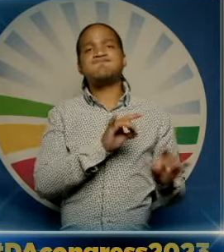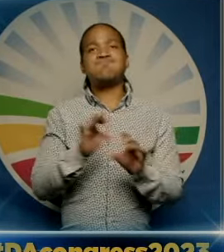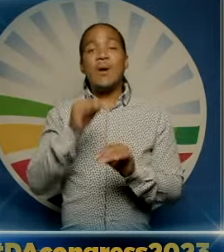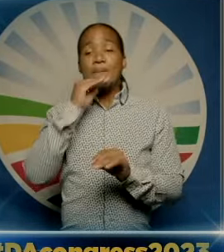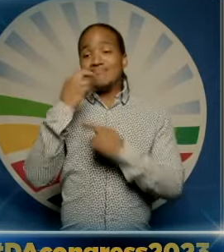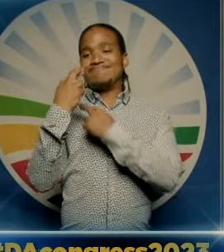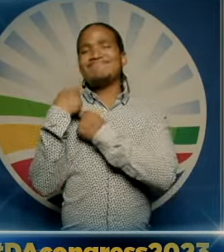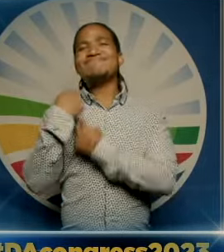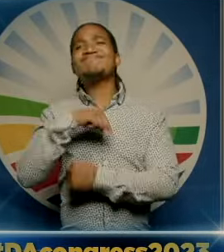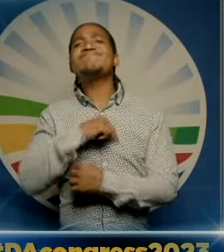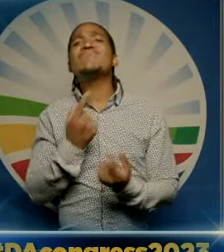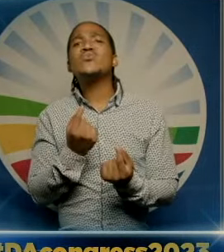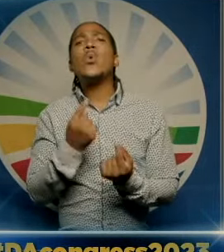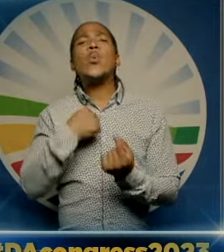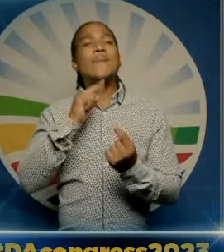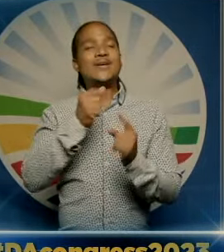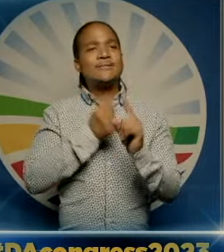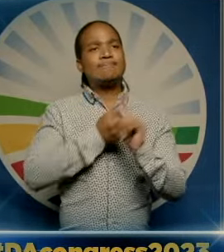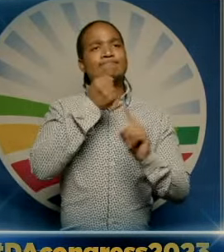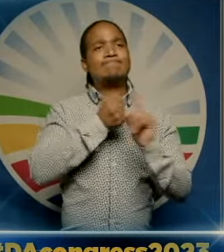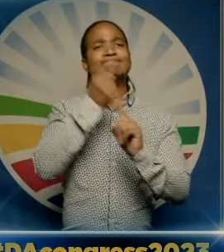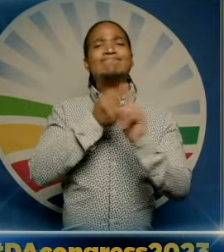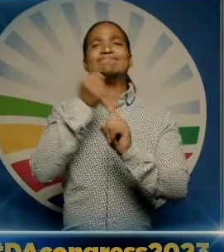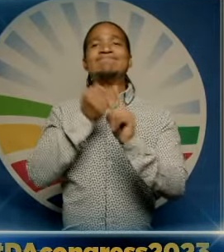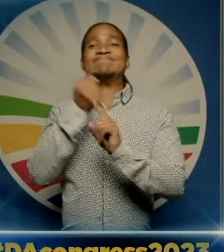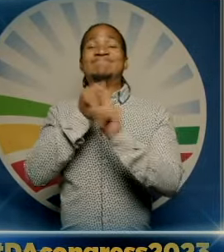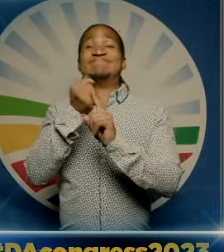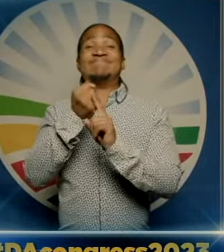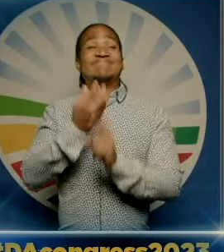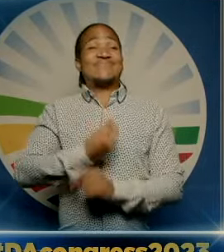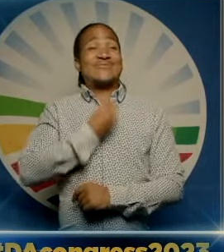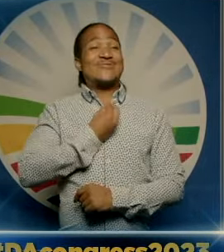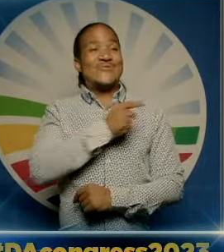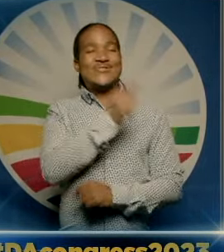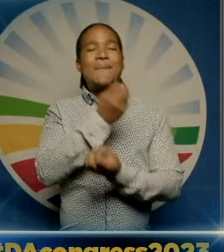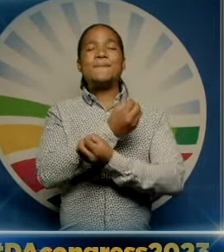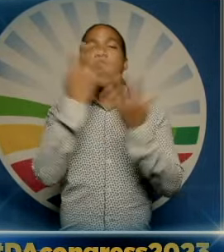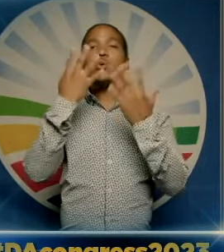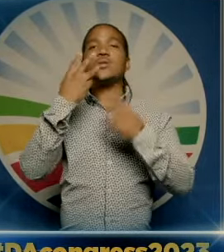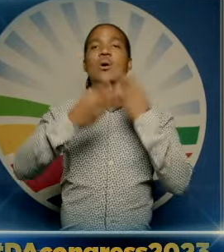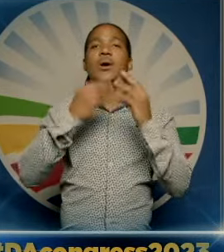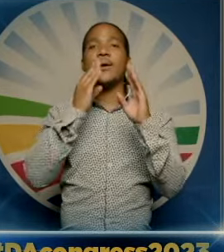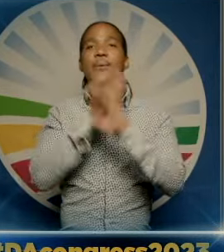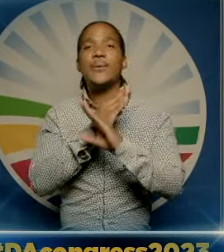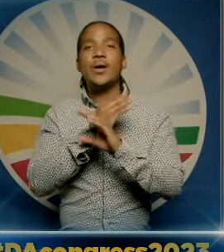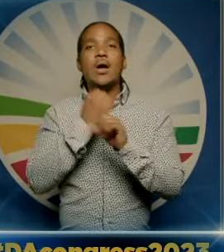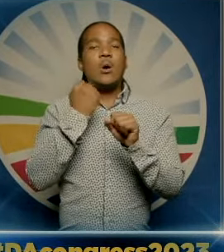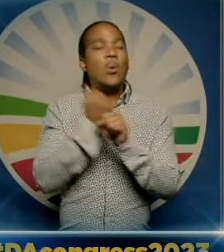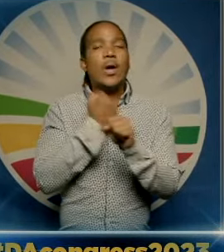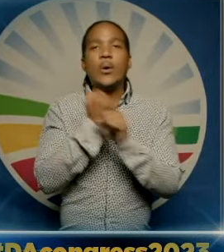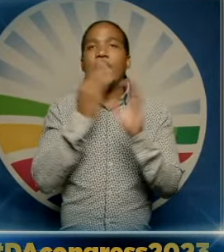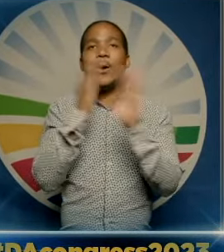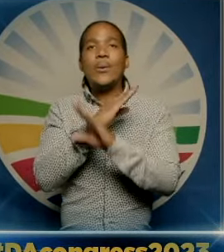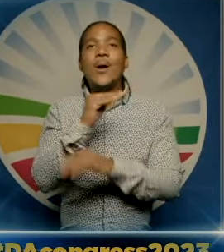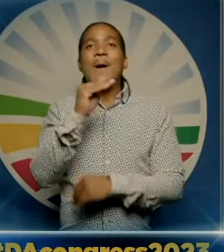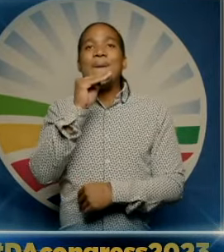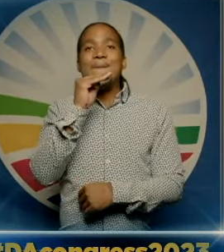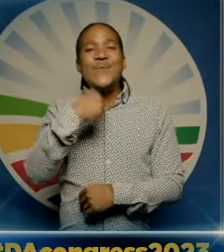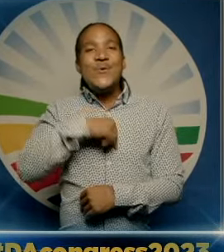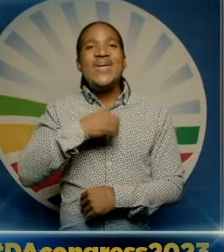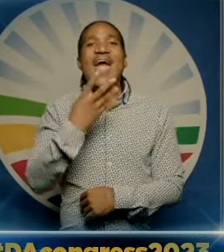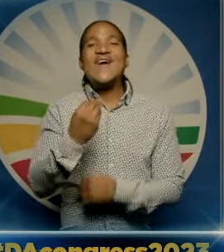for the 7 out of 10 young people who are without work and who are giving up every day.